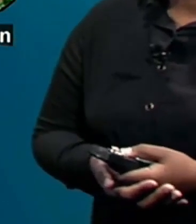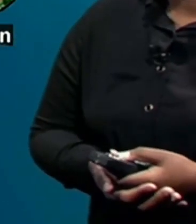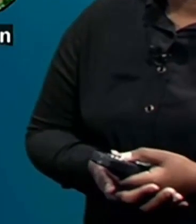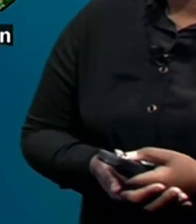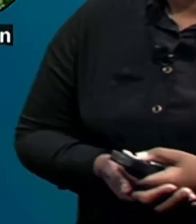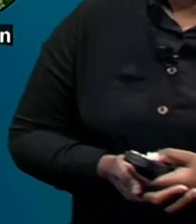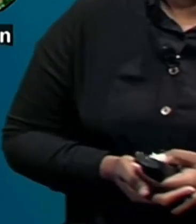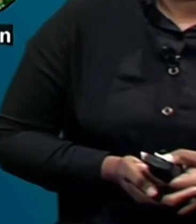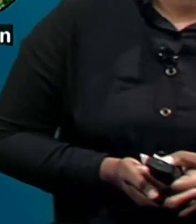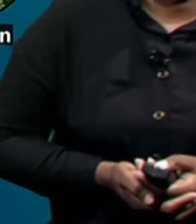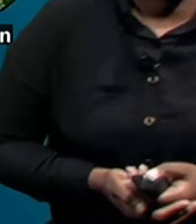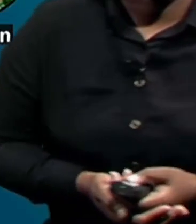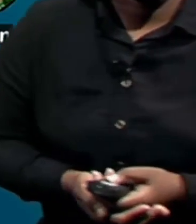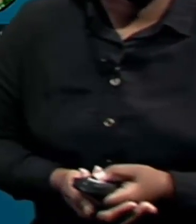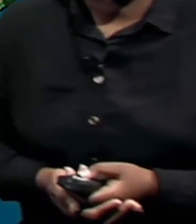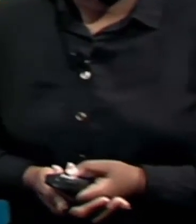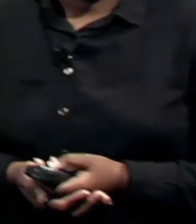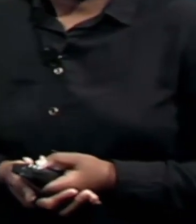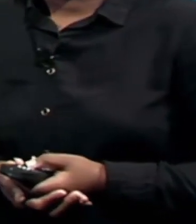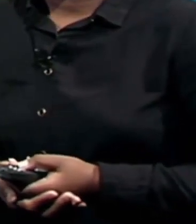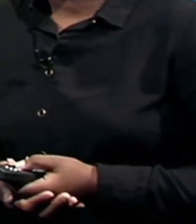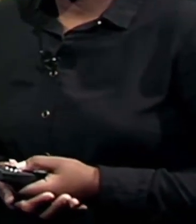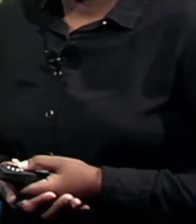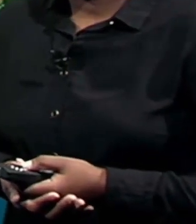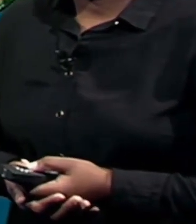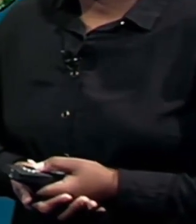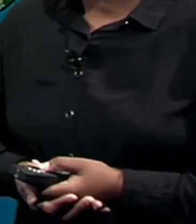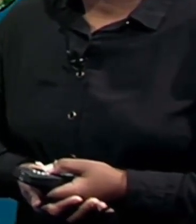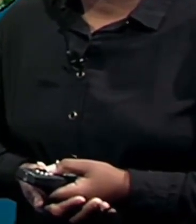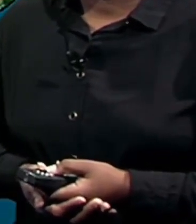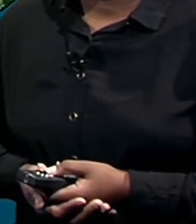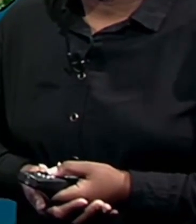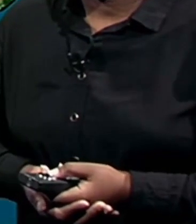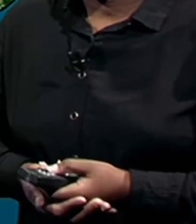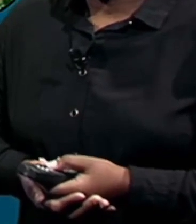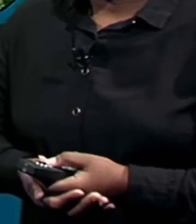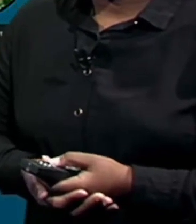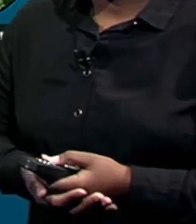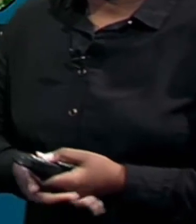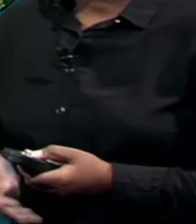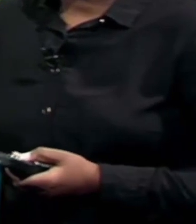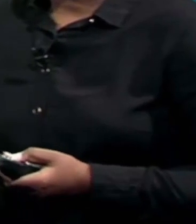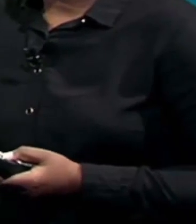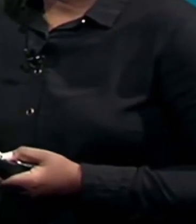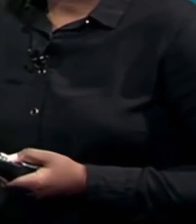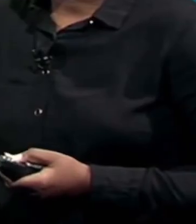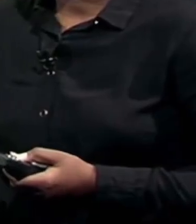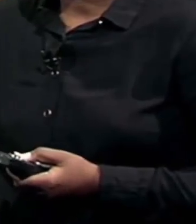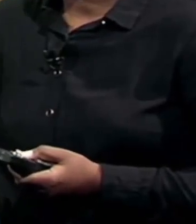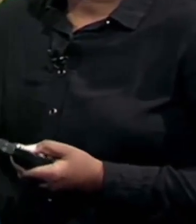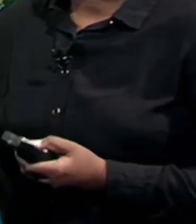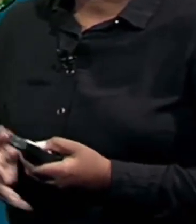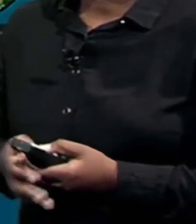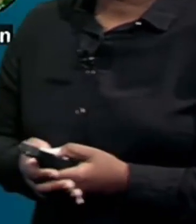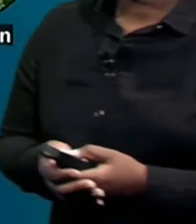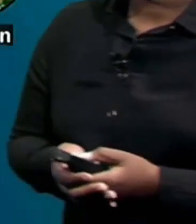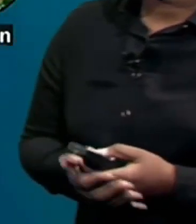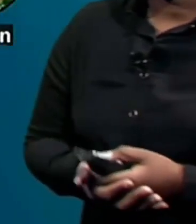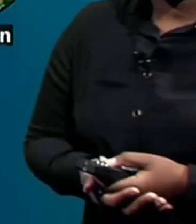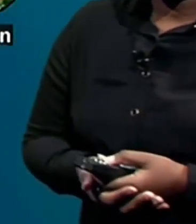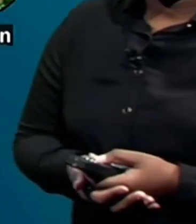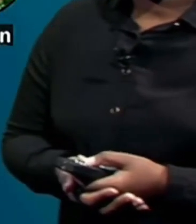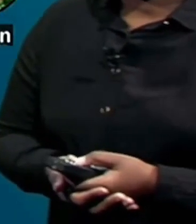kwa Free State le ka kwa Northern Cape mme mo tsatsing la ka moso teng go tla itemogela kgonagalo ya molelo wa naga kwa province ya kwa Free State